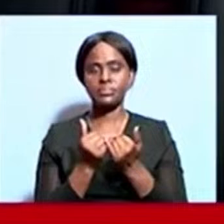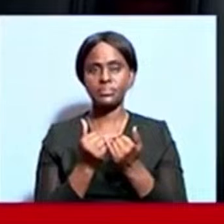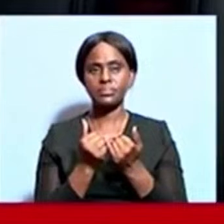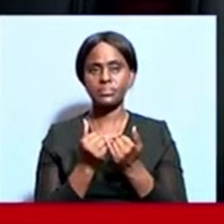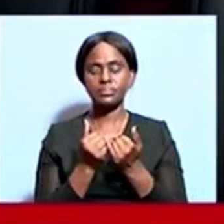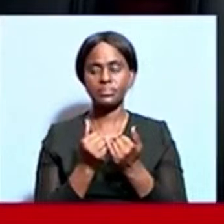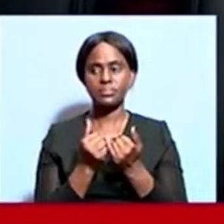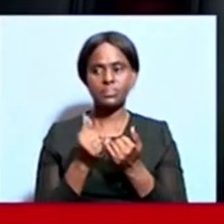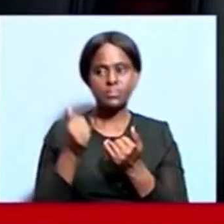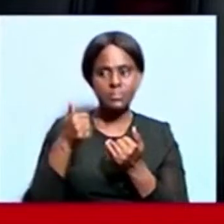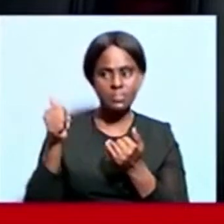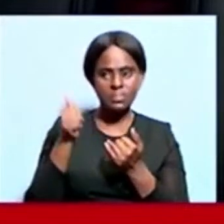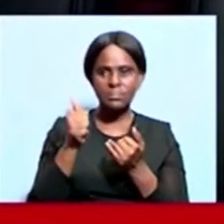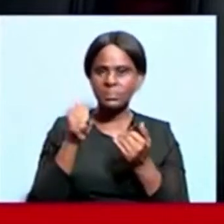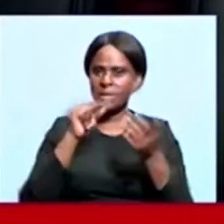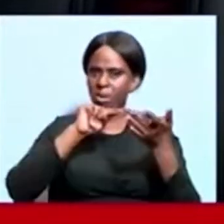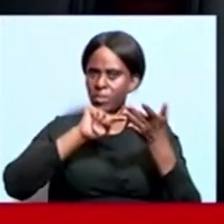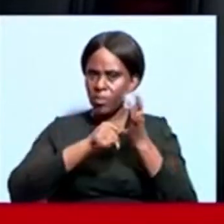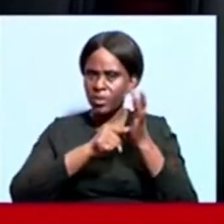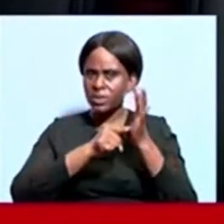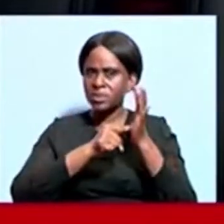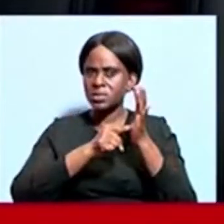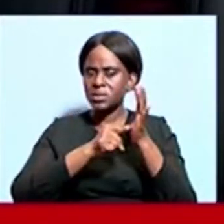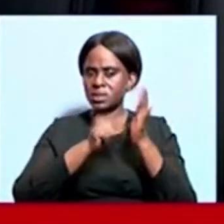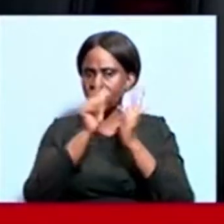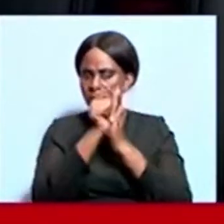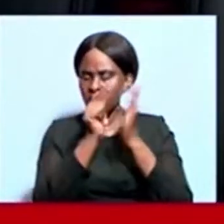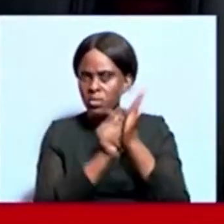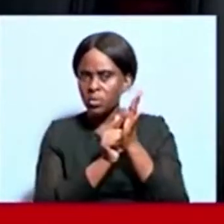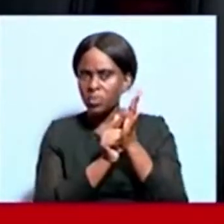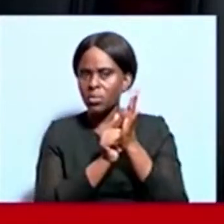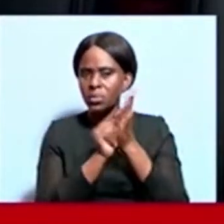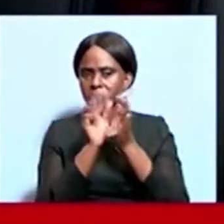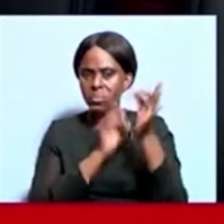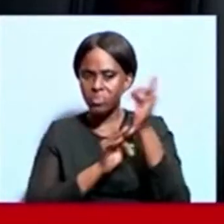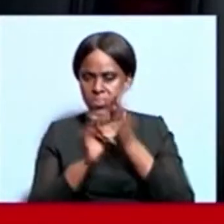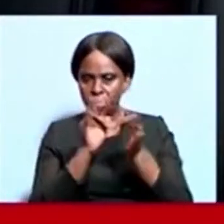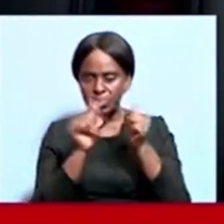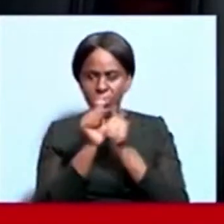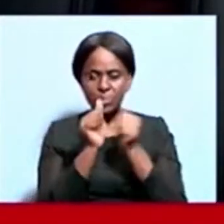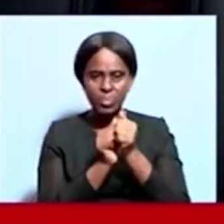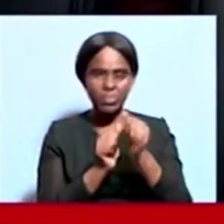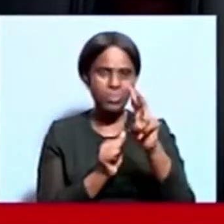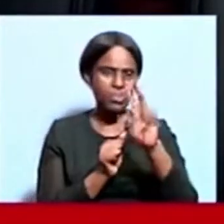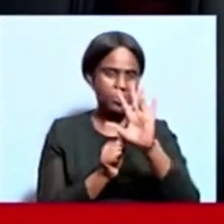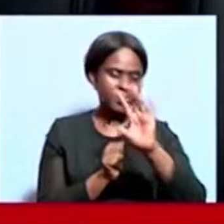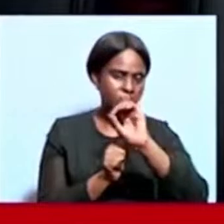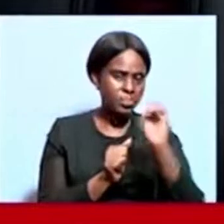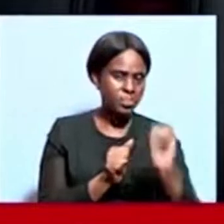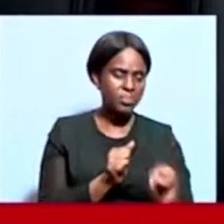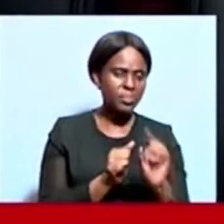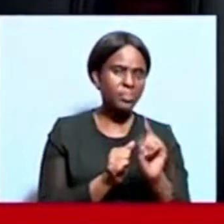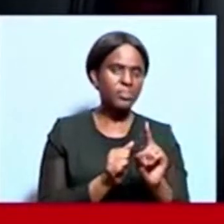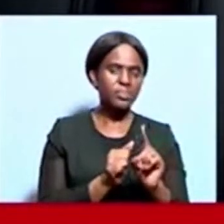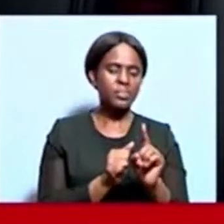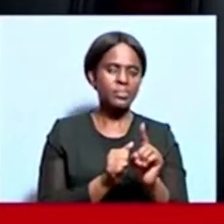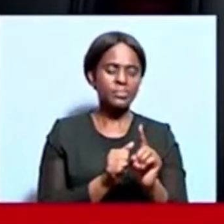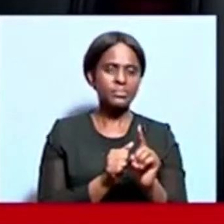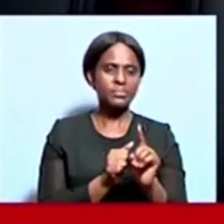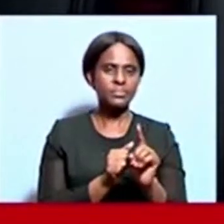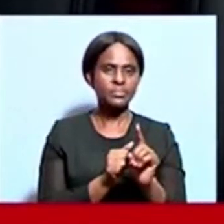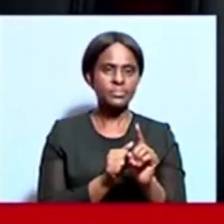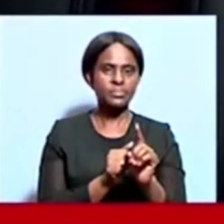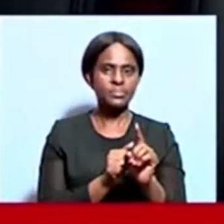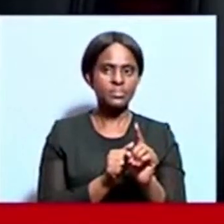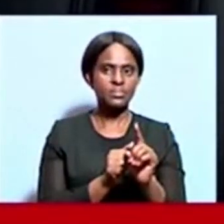where he's basing, where is that law that stipulates about the 25%